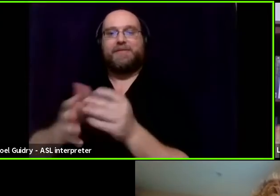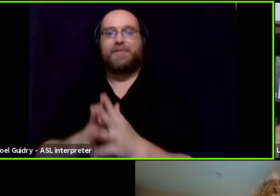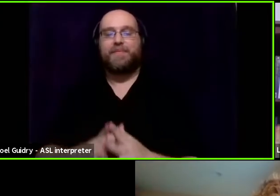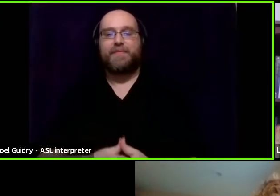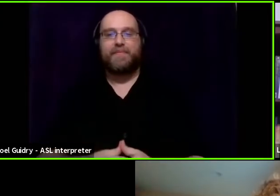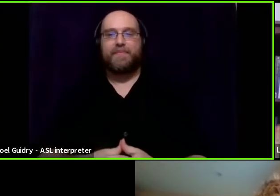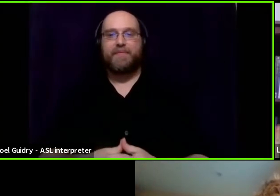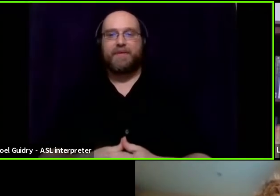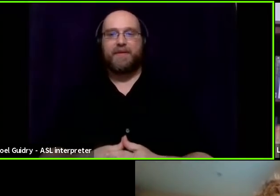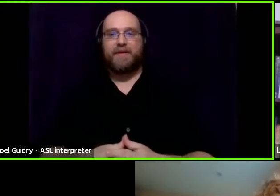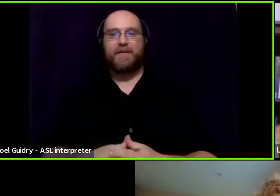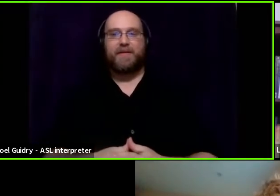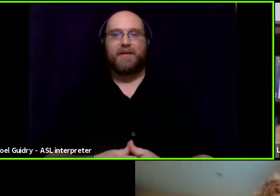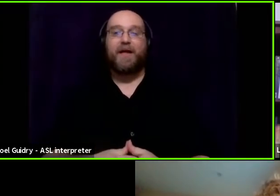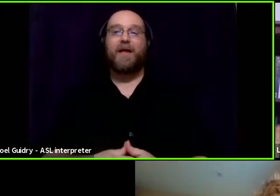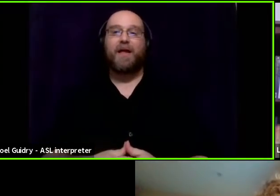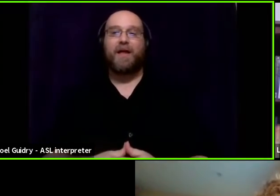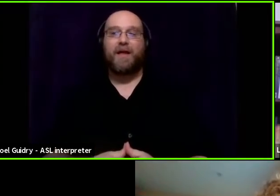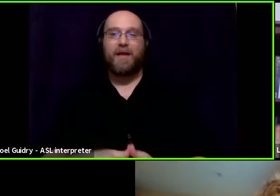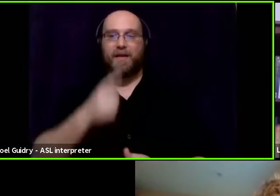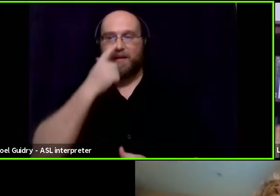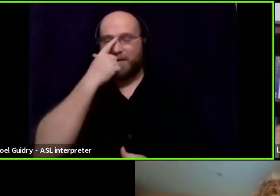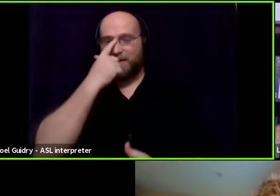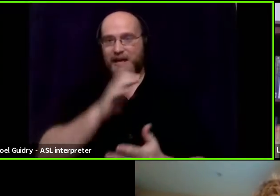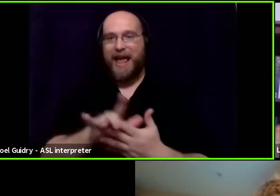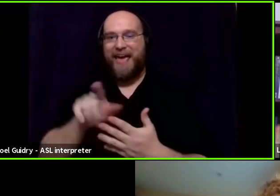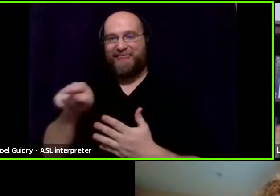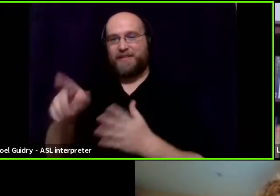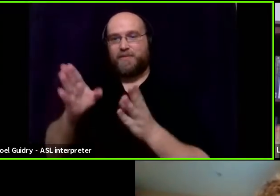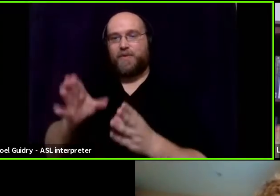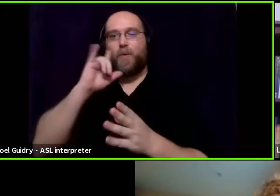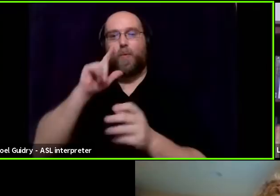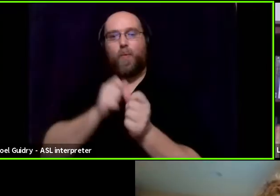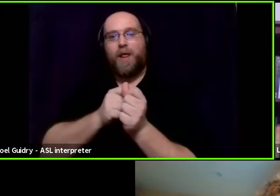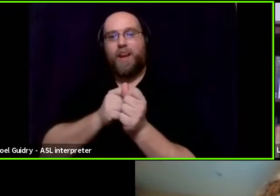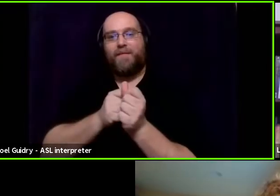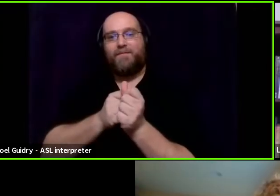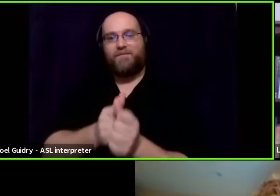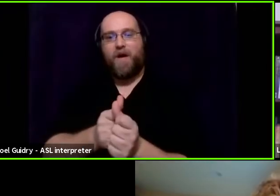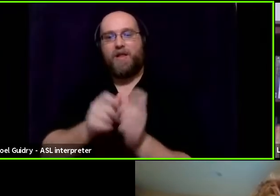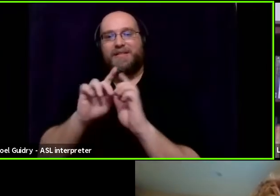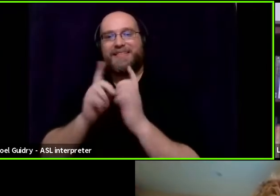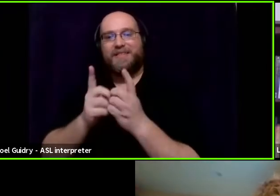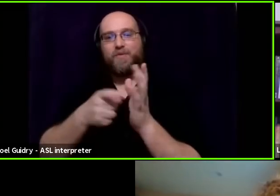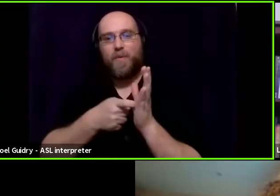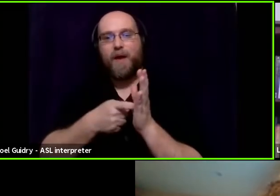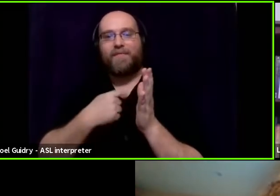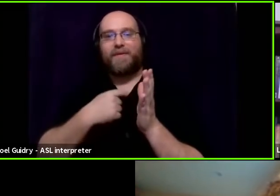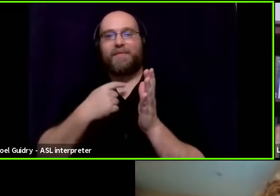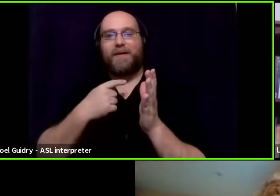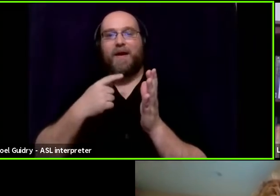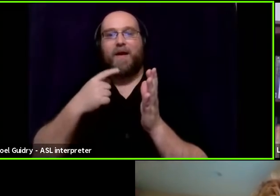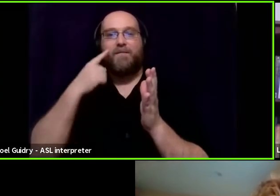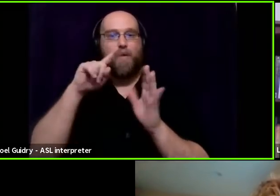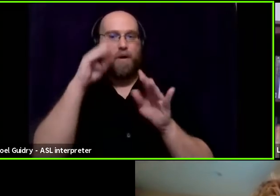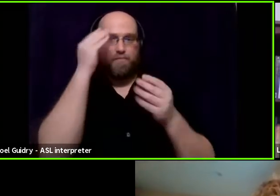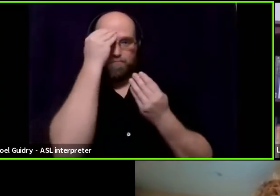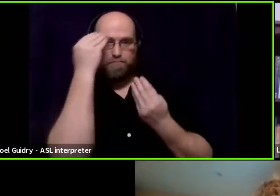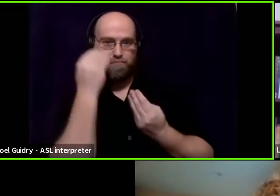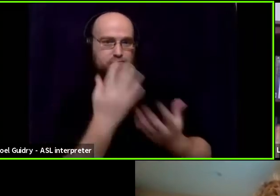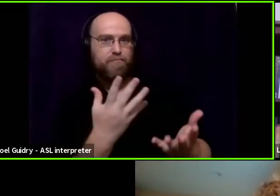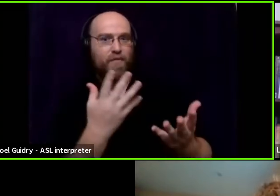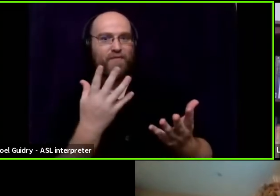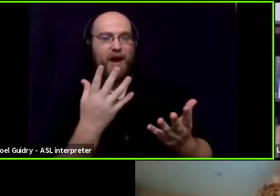We'll follow through on the district requirement for notifying parents and others who might have been in